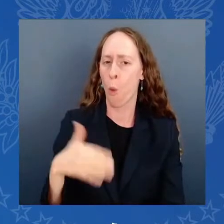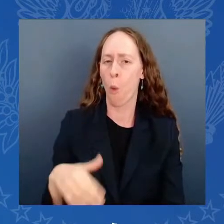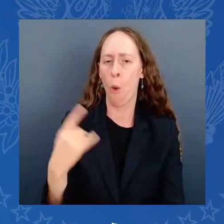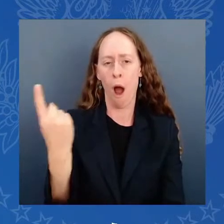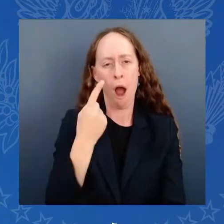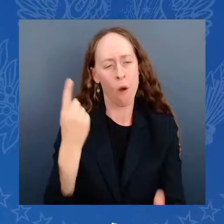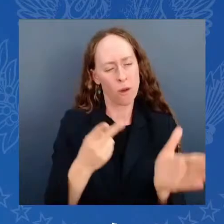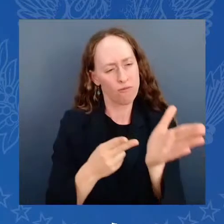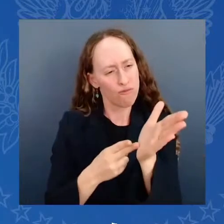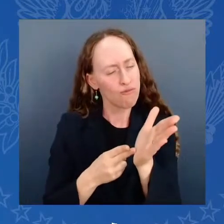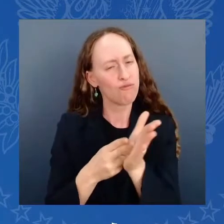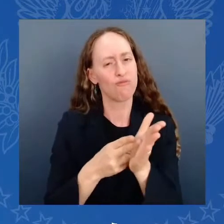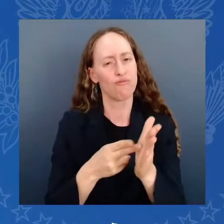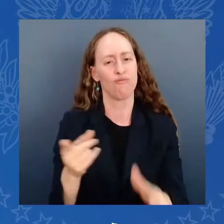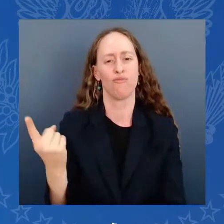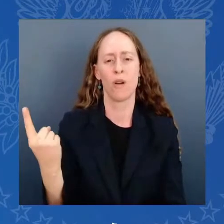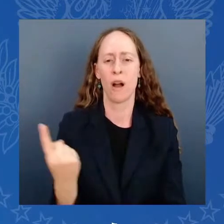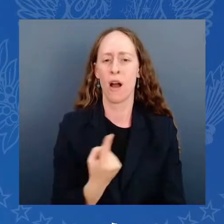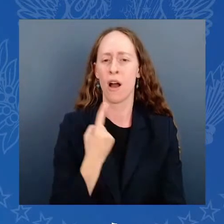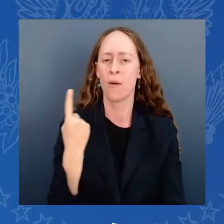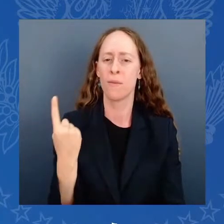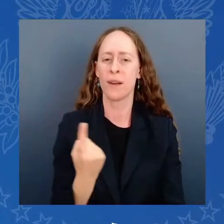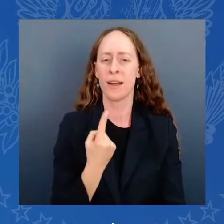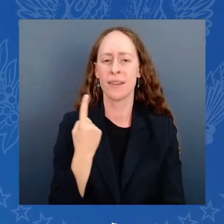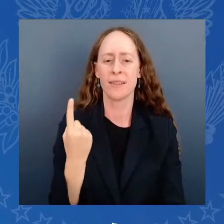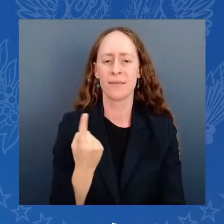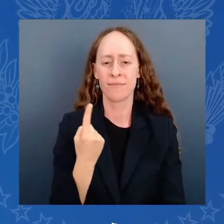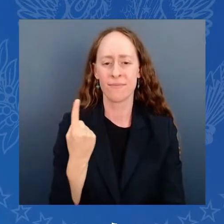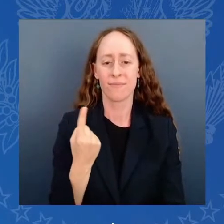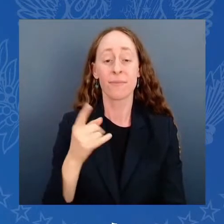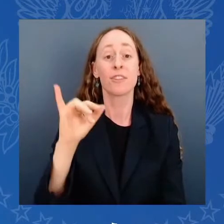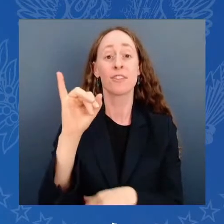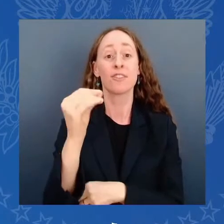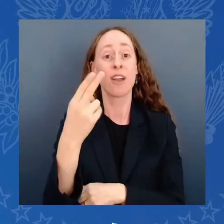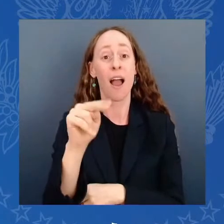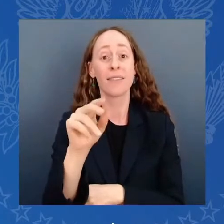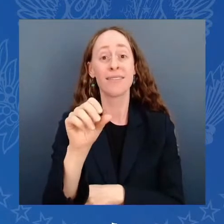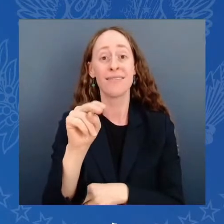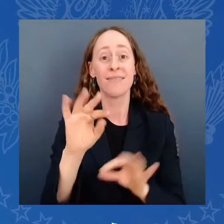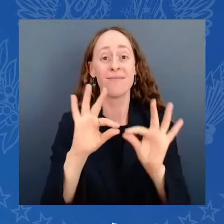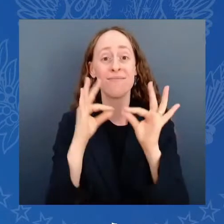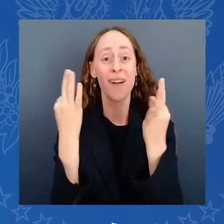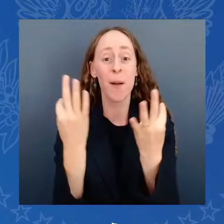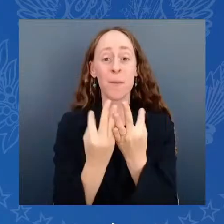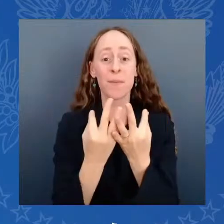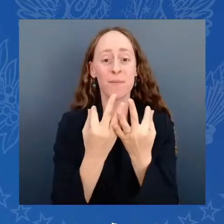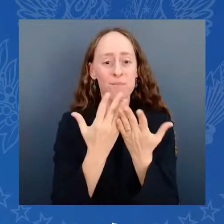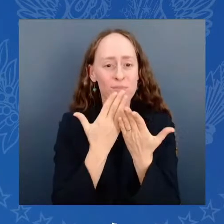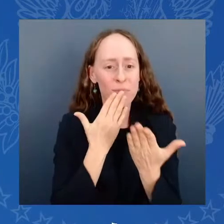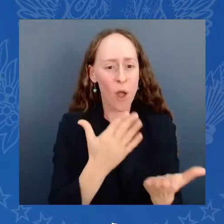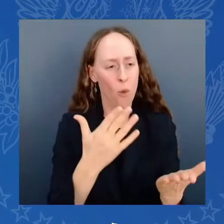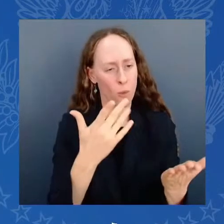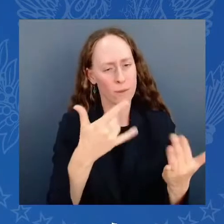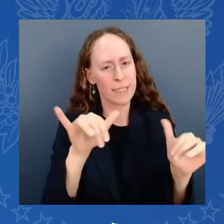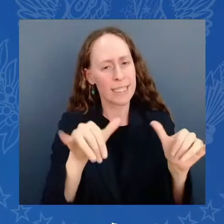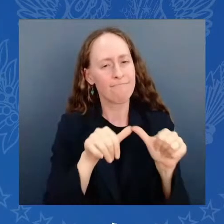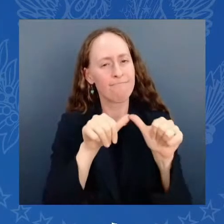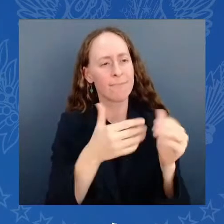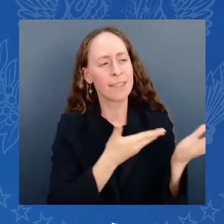family for carrying forward the legacy of a truly great president and first lady. Your mom was incredible as